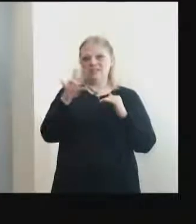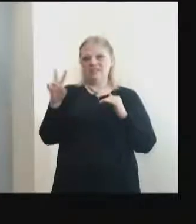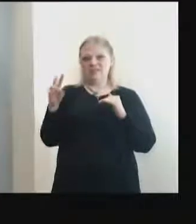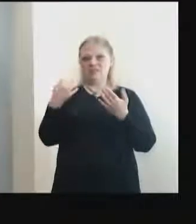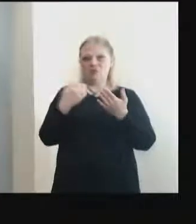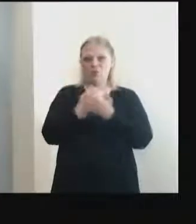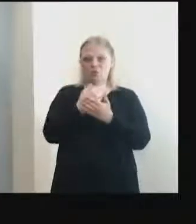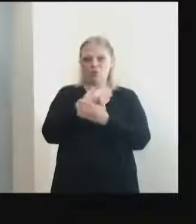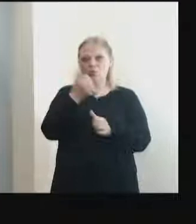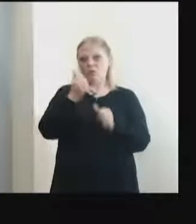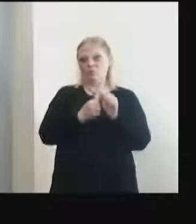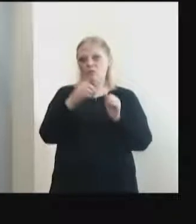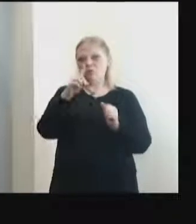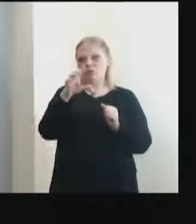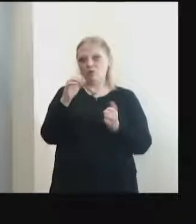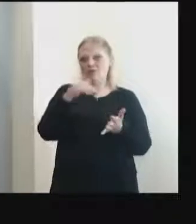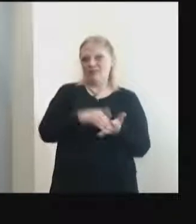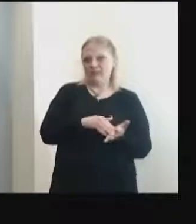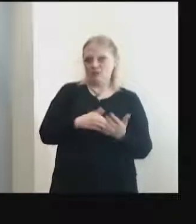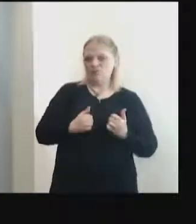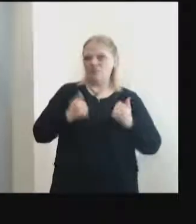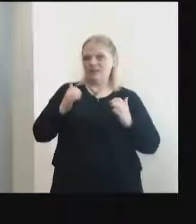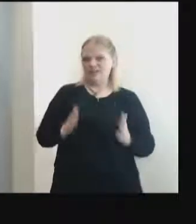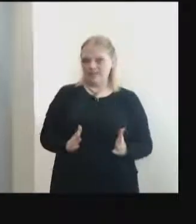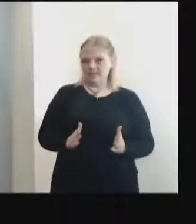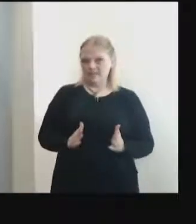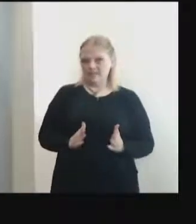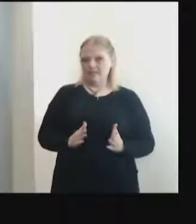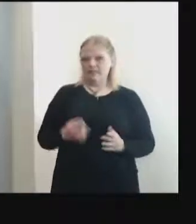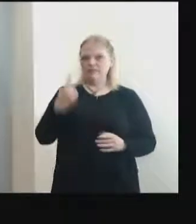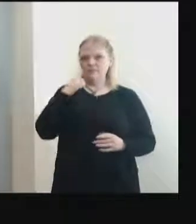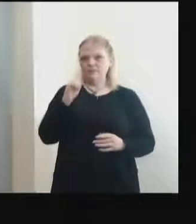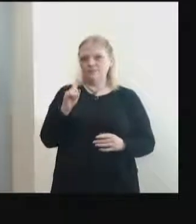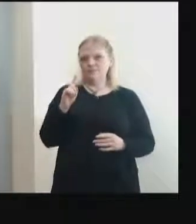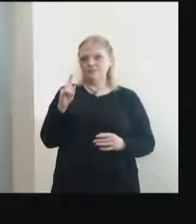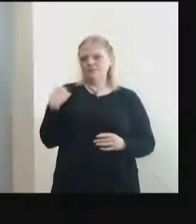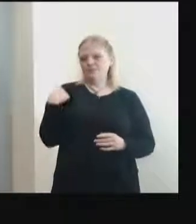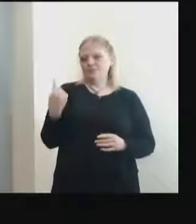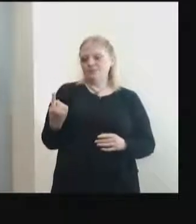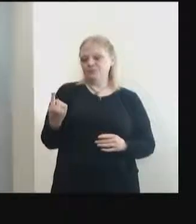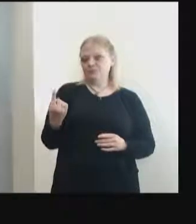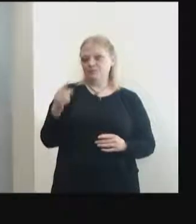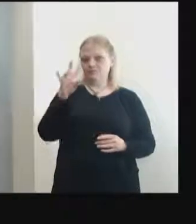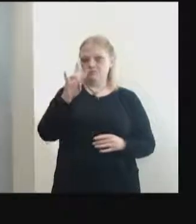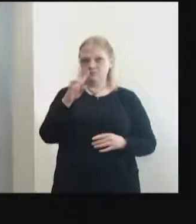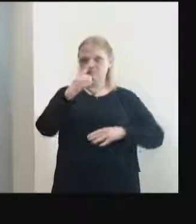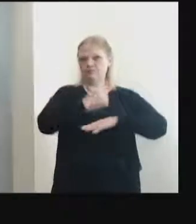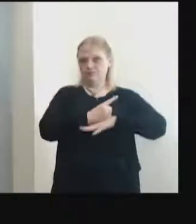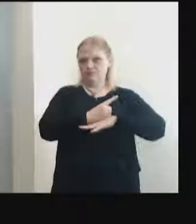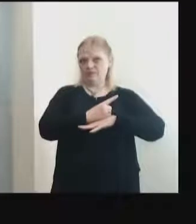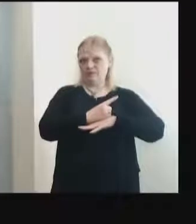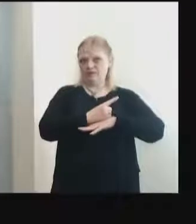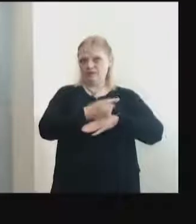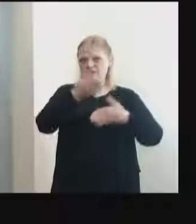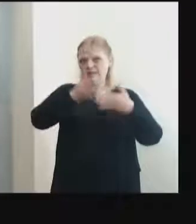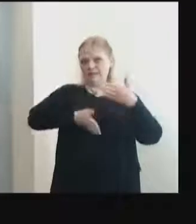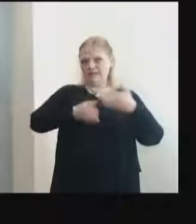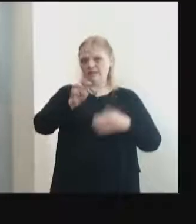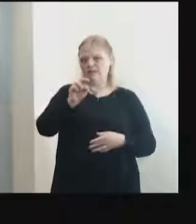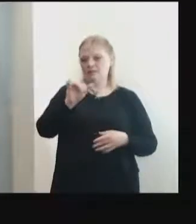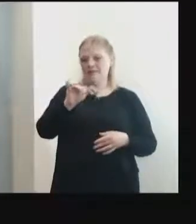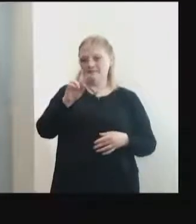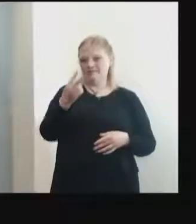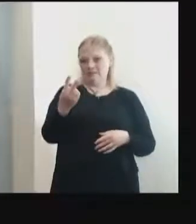new cases per 100,000 residents for at least the 7 days that ended on May